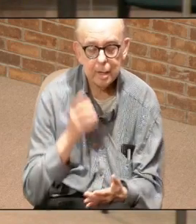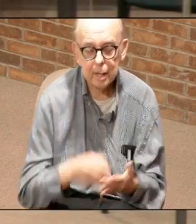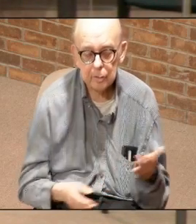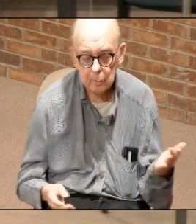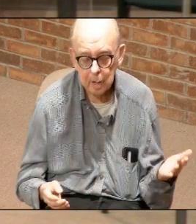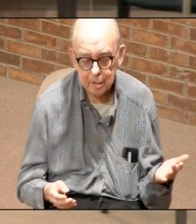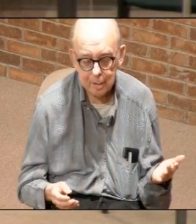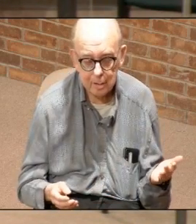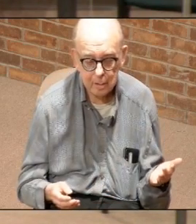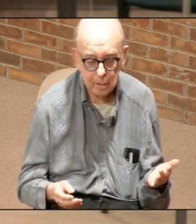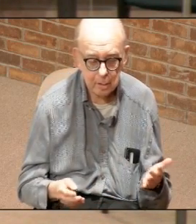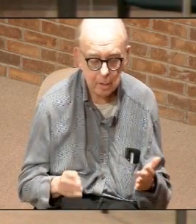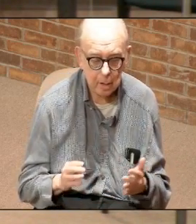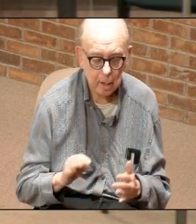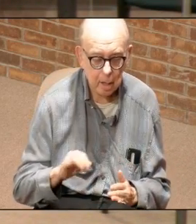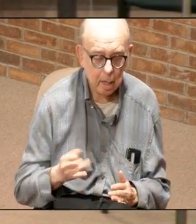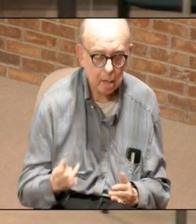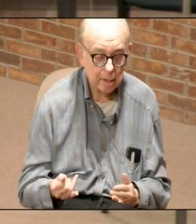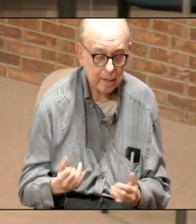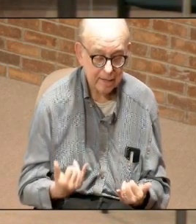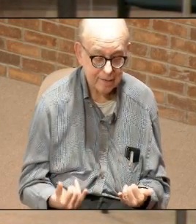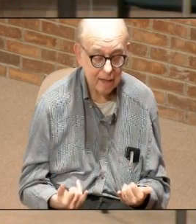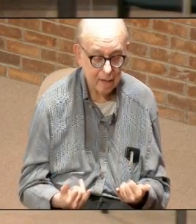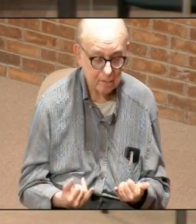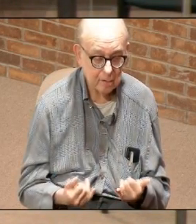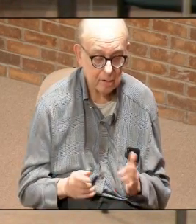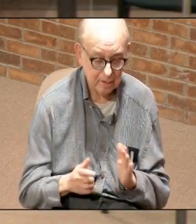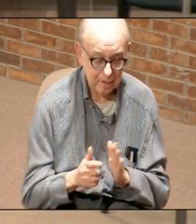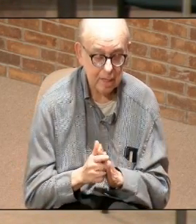what? Marijuana is now legal.